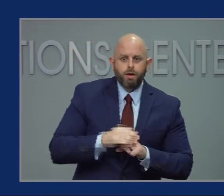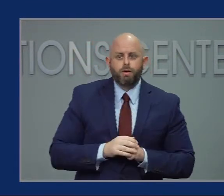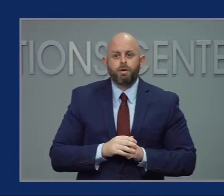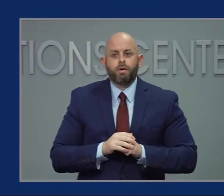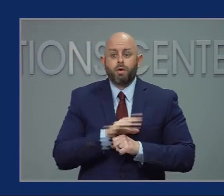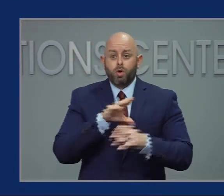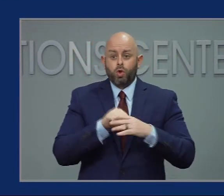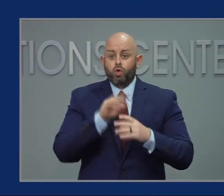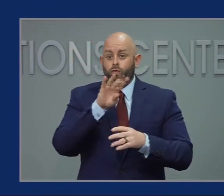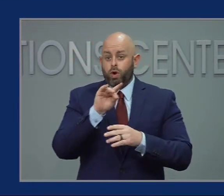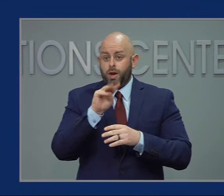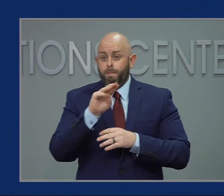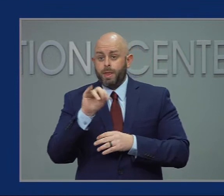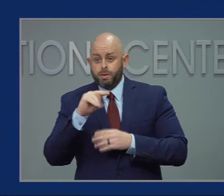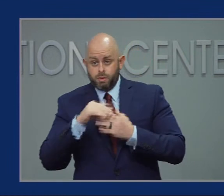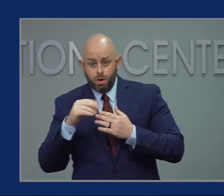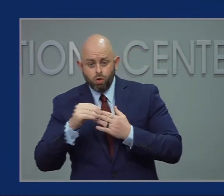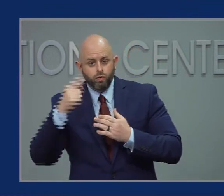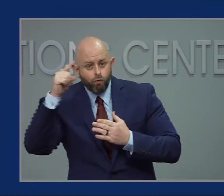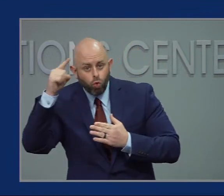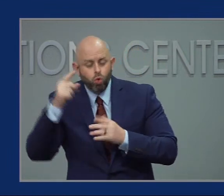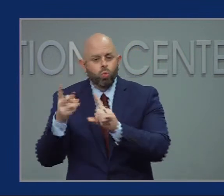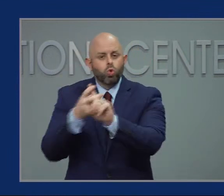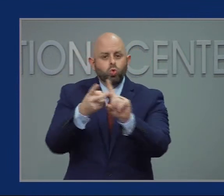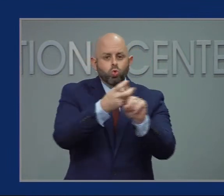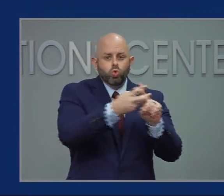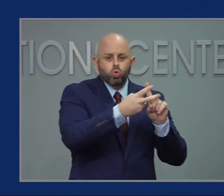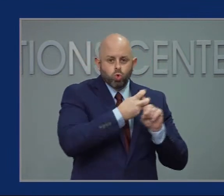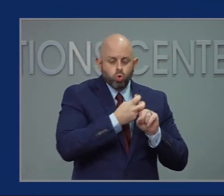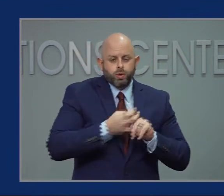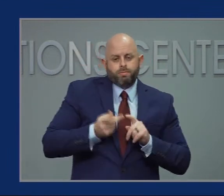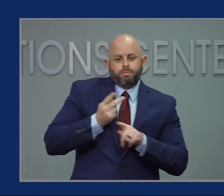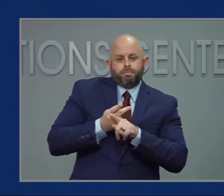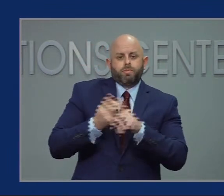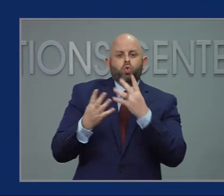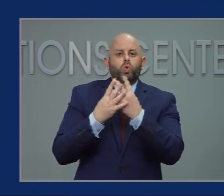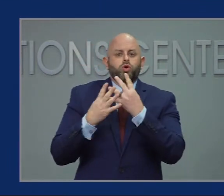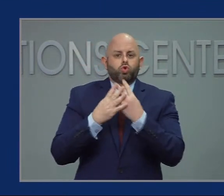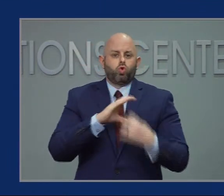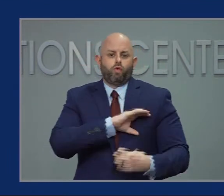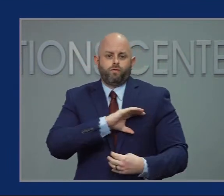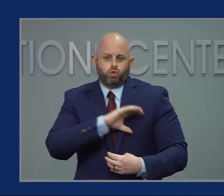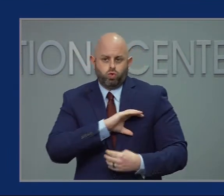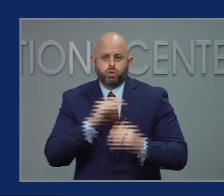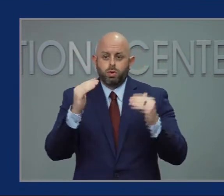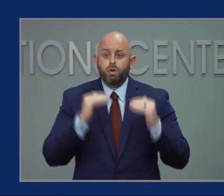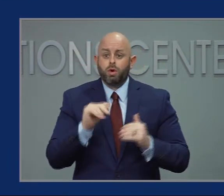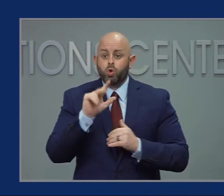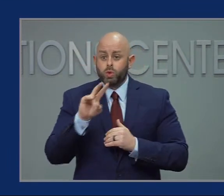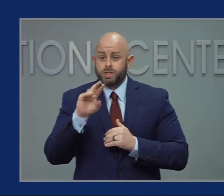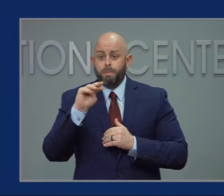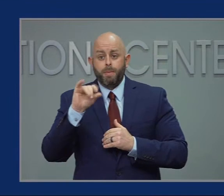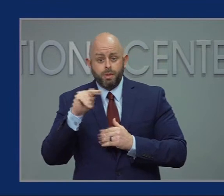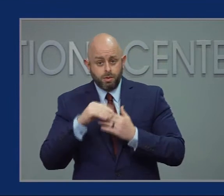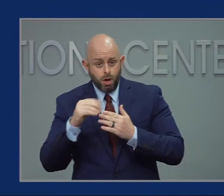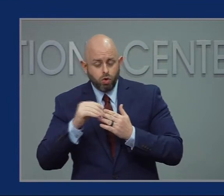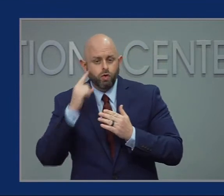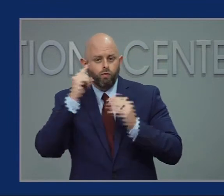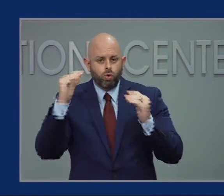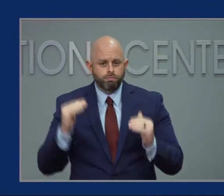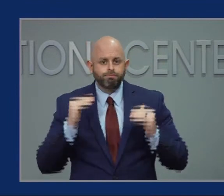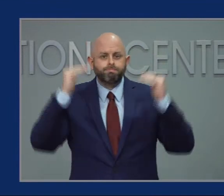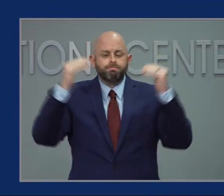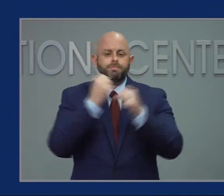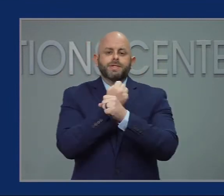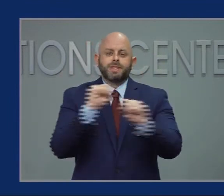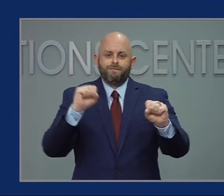includes $48 million to recruit and retain correctional officers, $27 million for enhanced safety and security